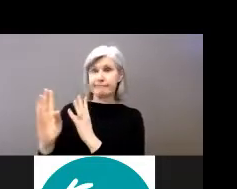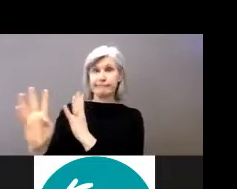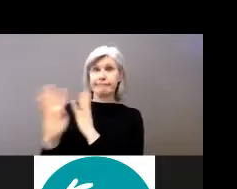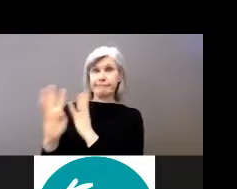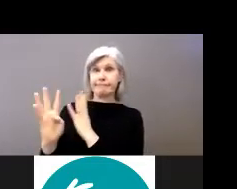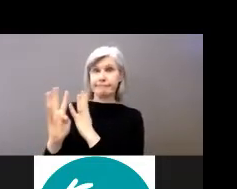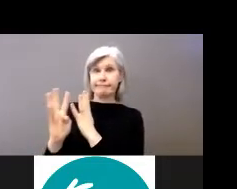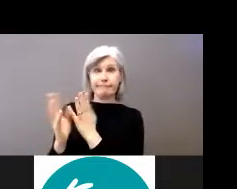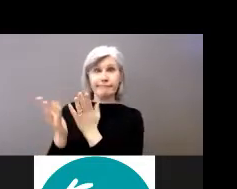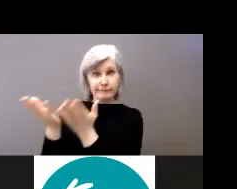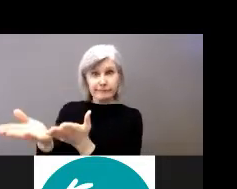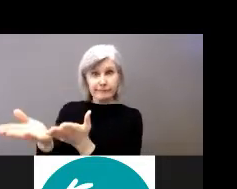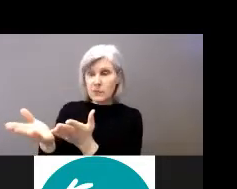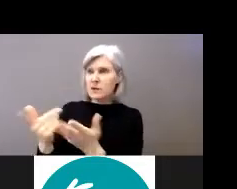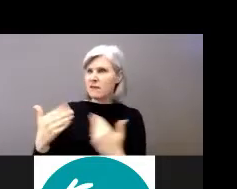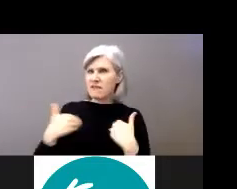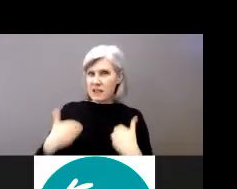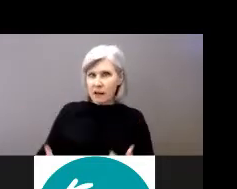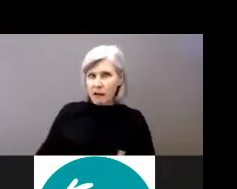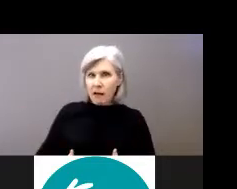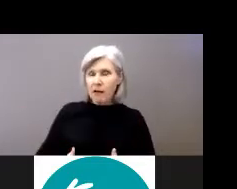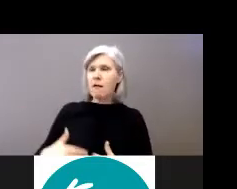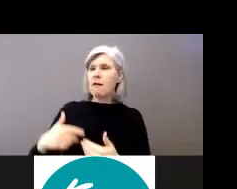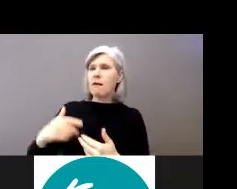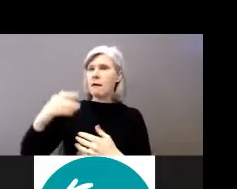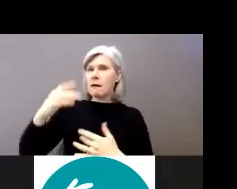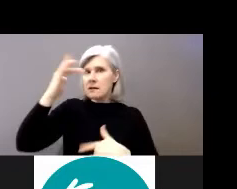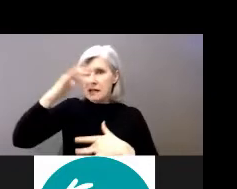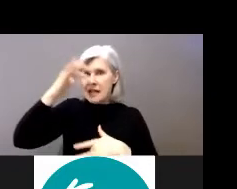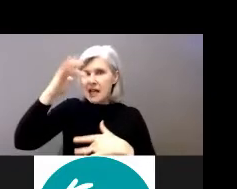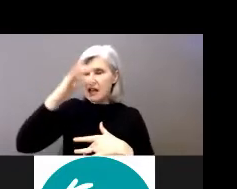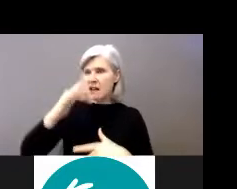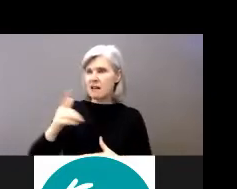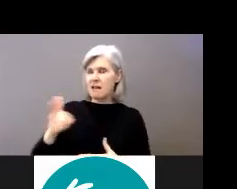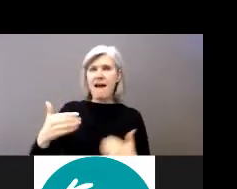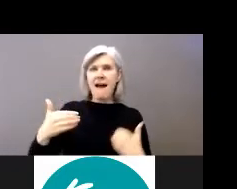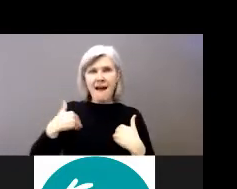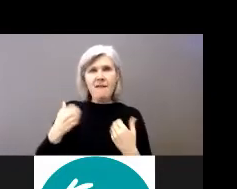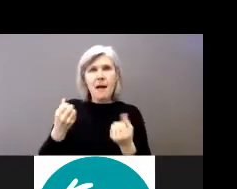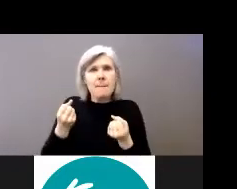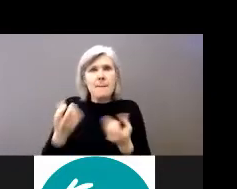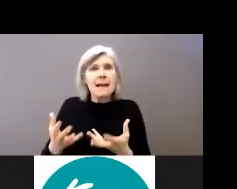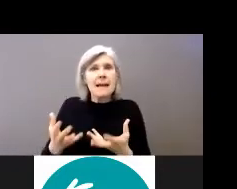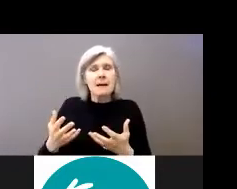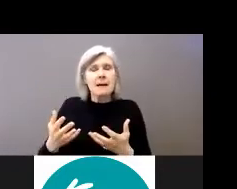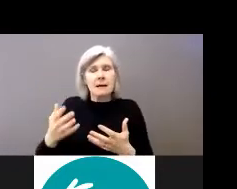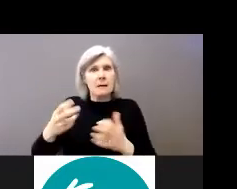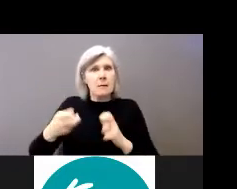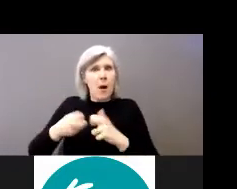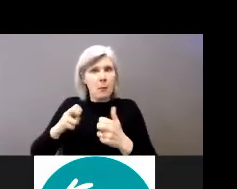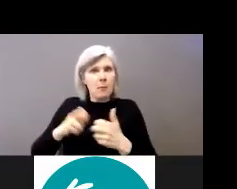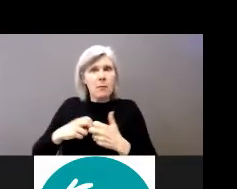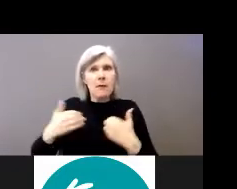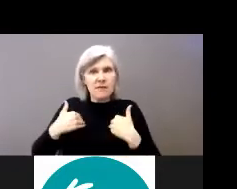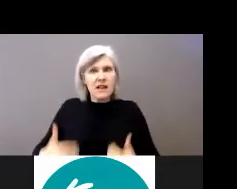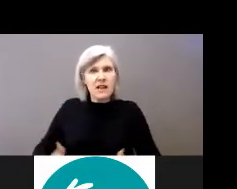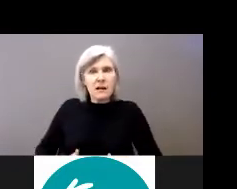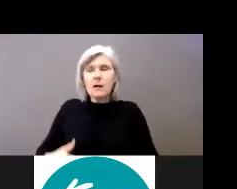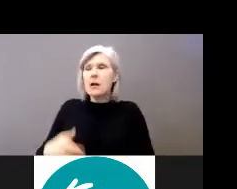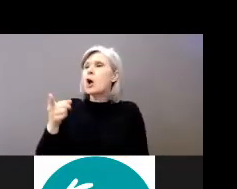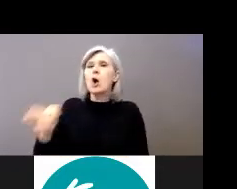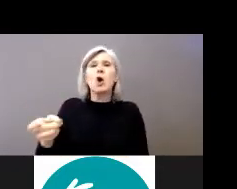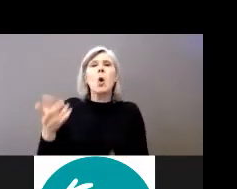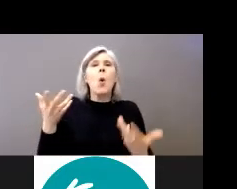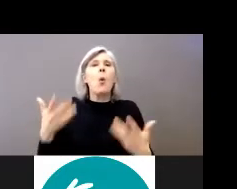problems, and they're often feeling that they'd rather be dead than be alive. Some of them have even asked for medical assistance in dying.